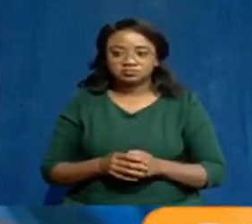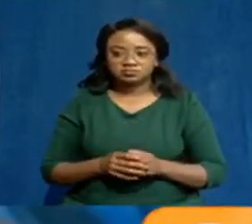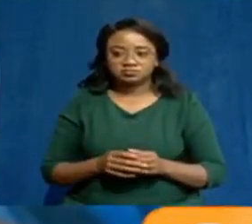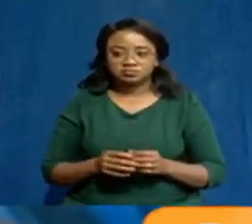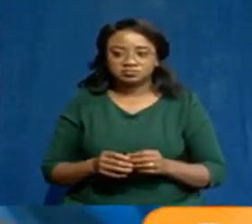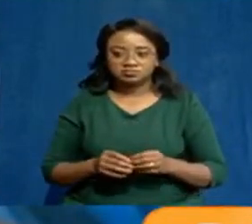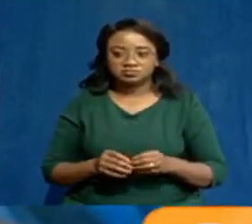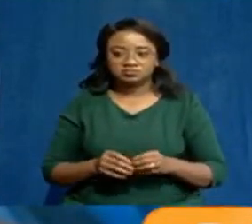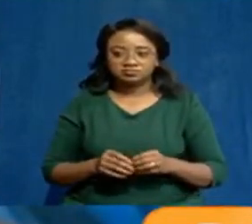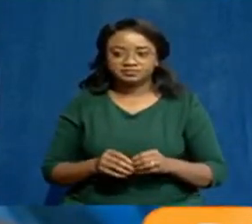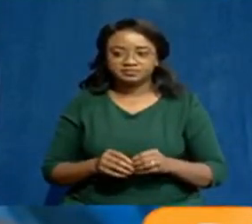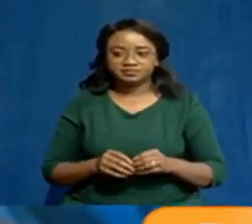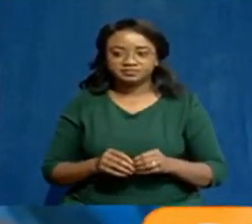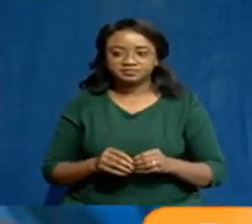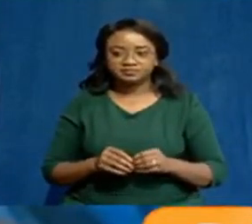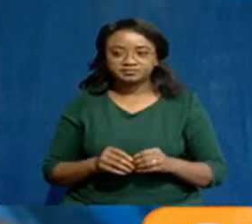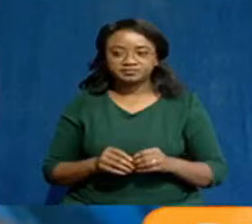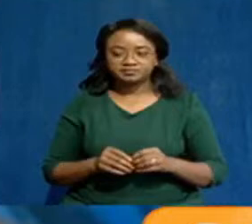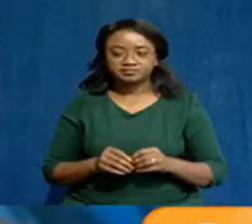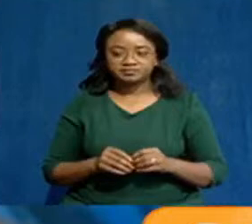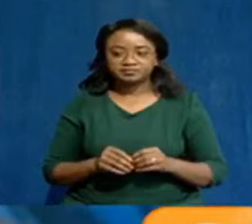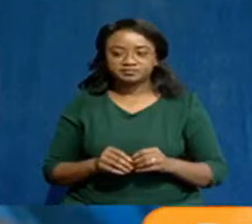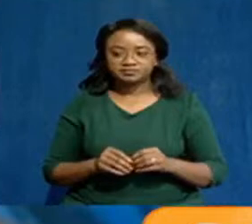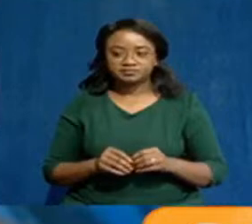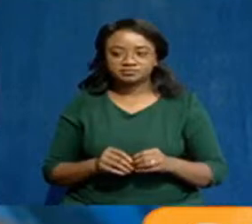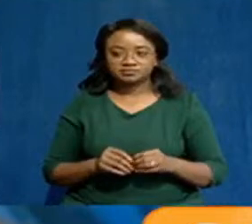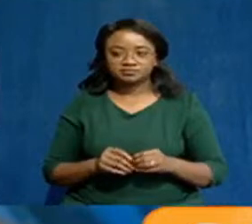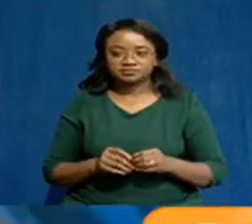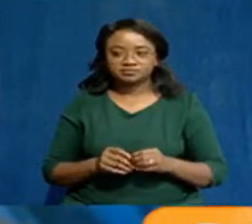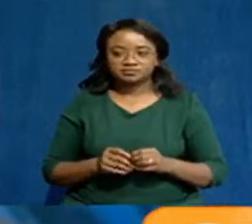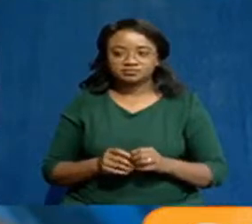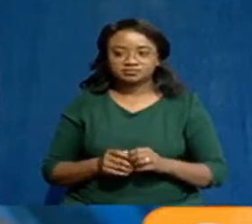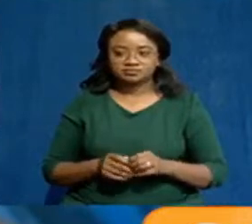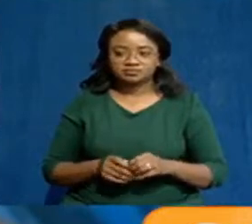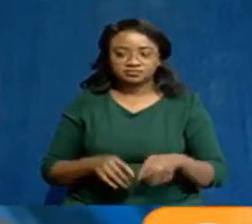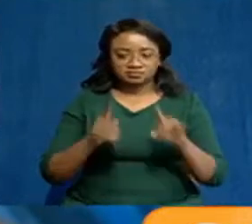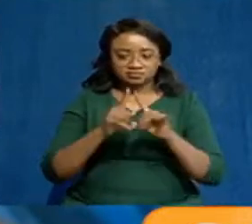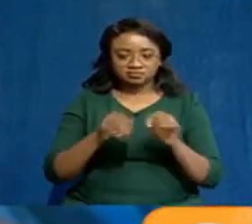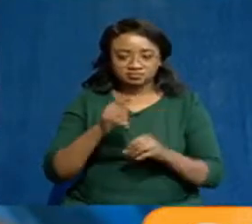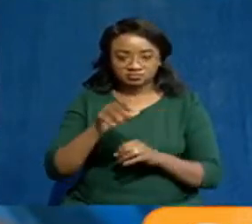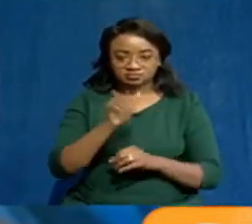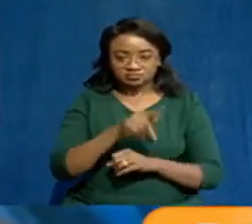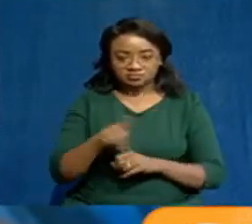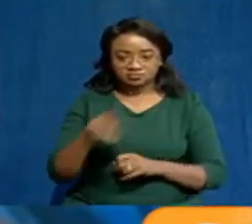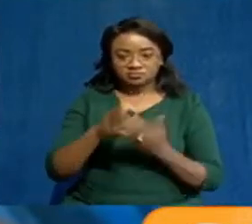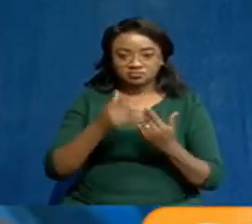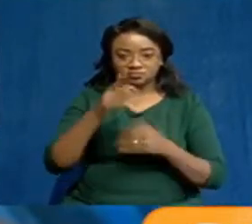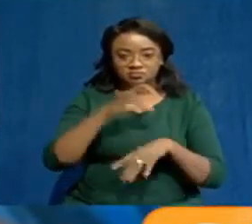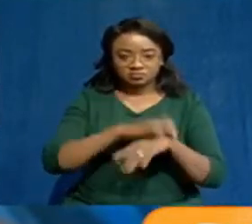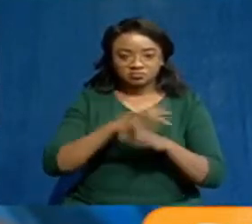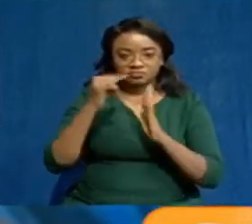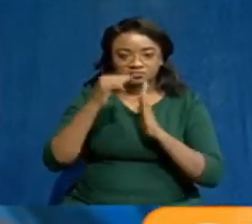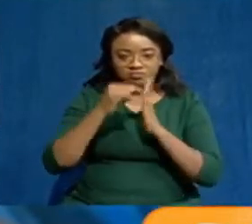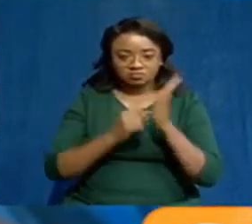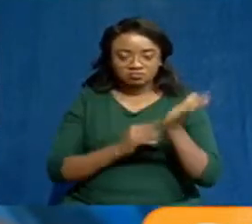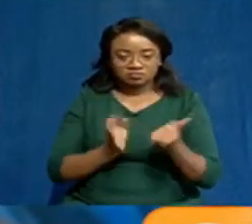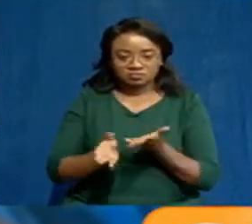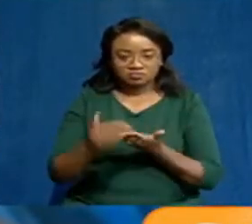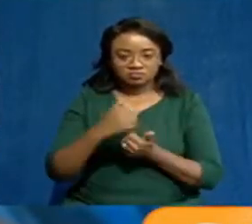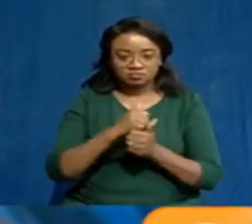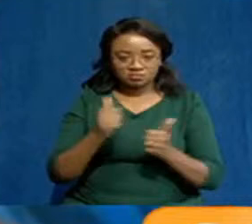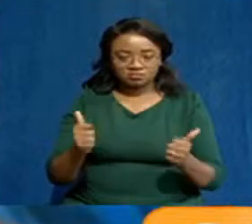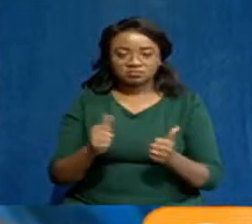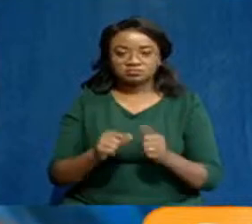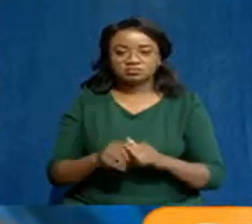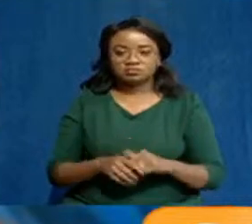cash incentive. Again, via this, the mobile app, you accumulate points which can be redeemed for outpatient health